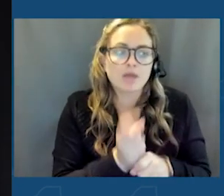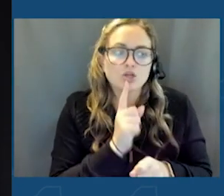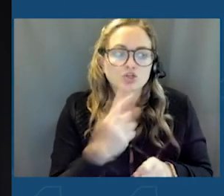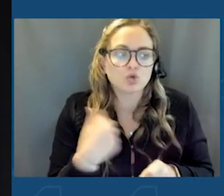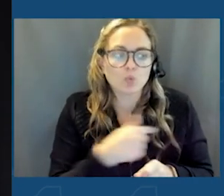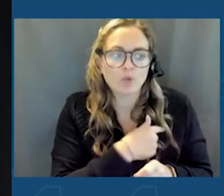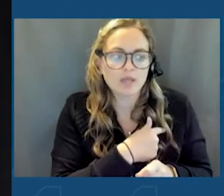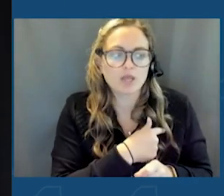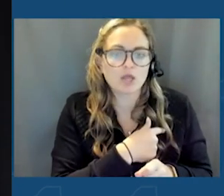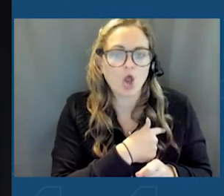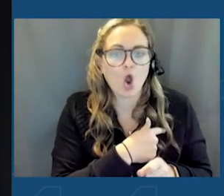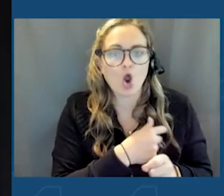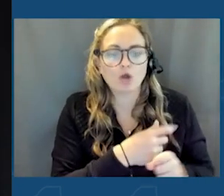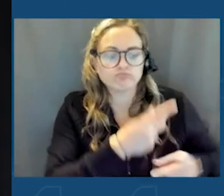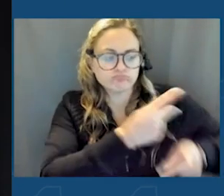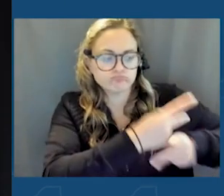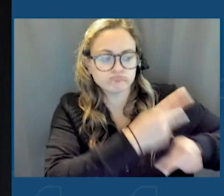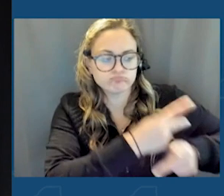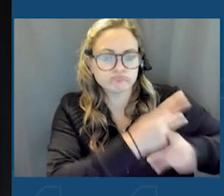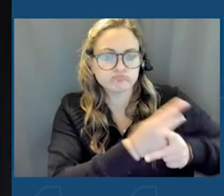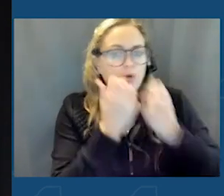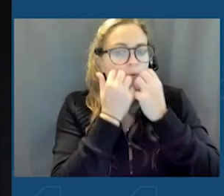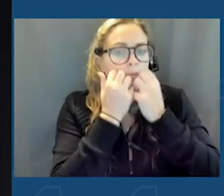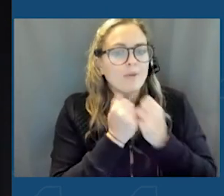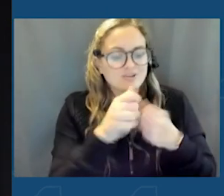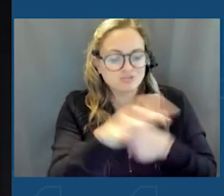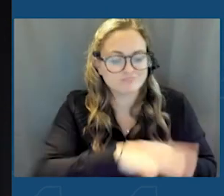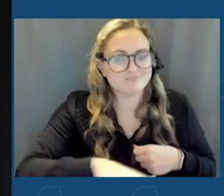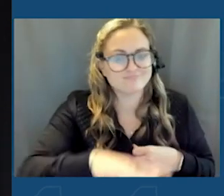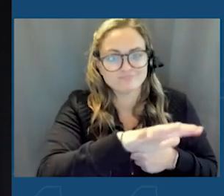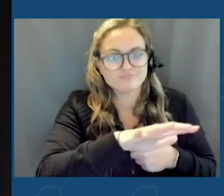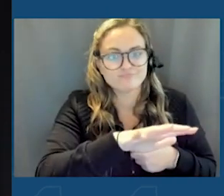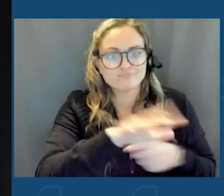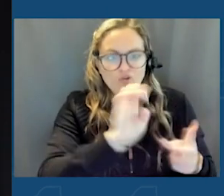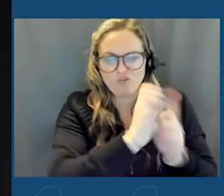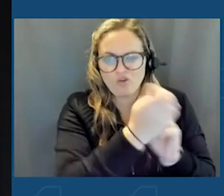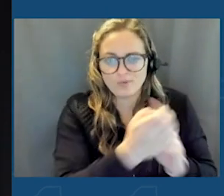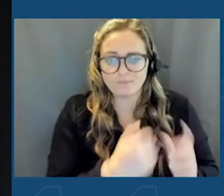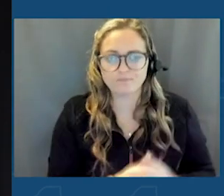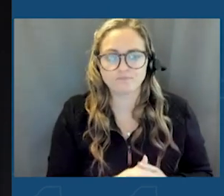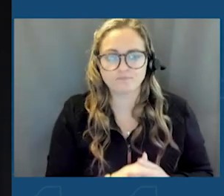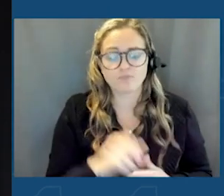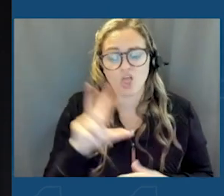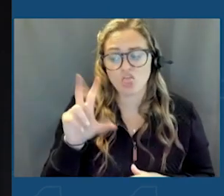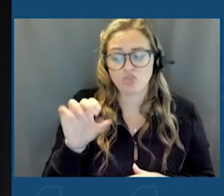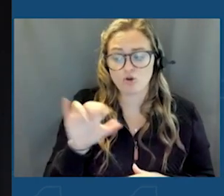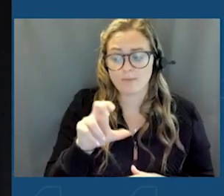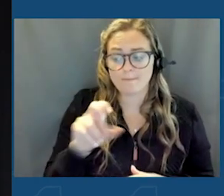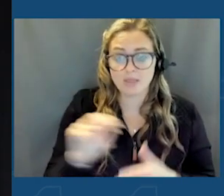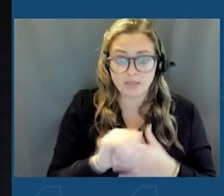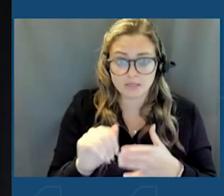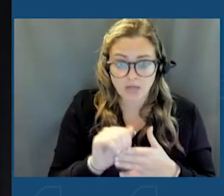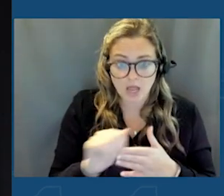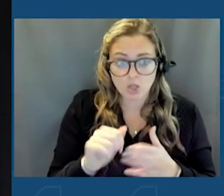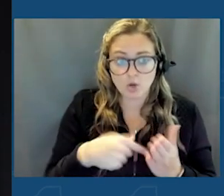are safeguarding our most precious assets, our landscape. That $30 million program, the septics